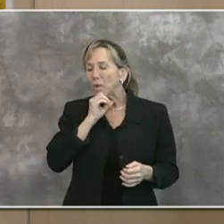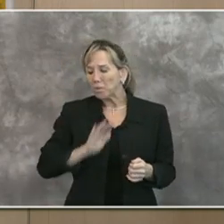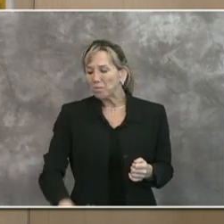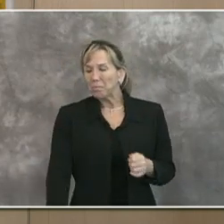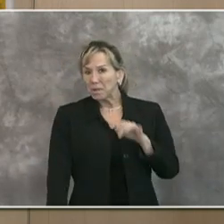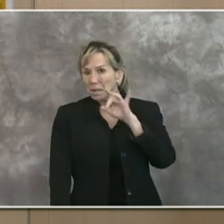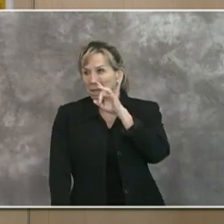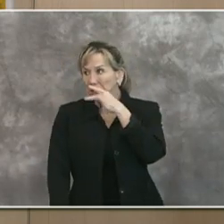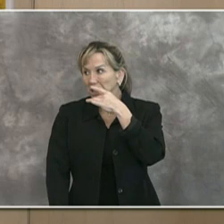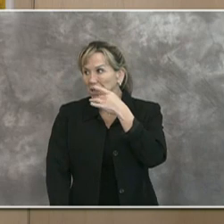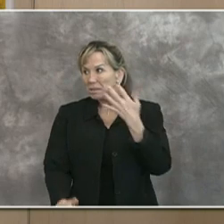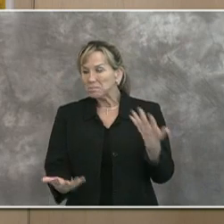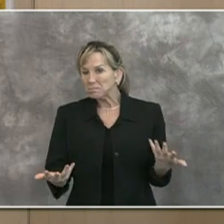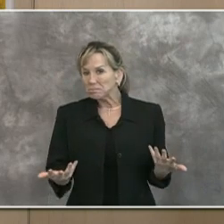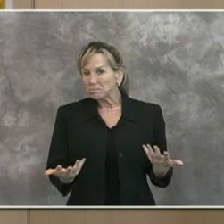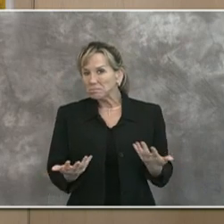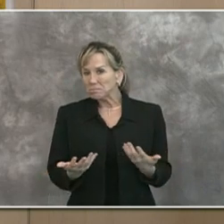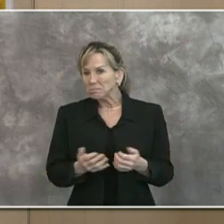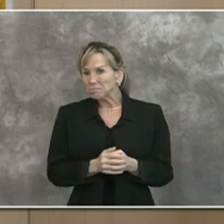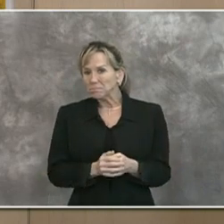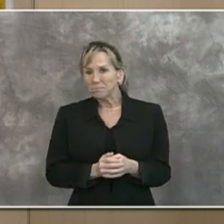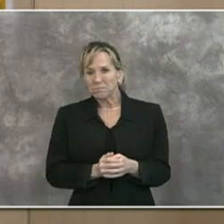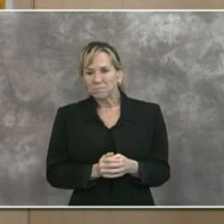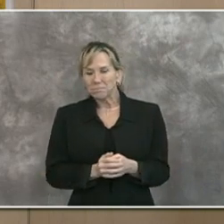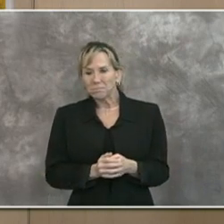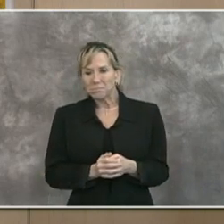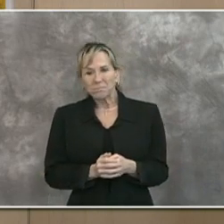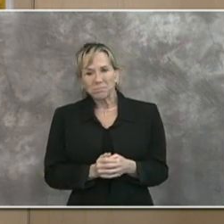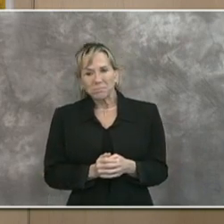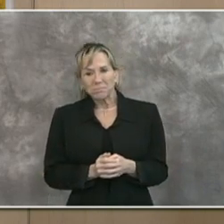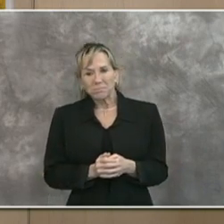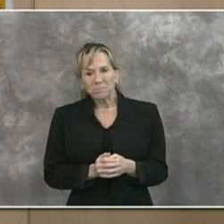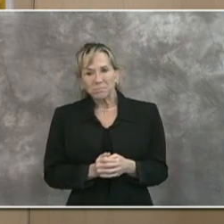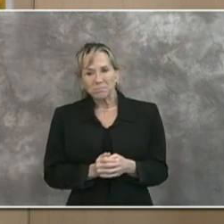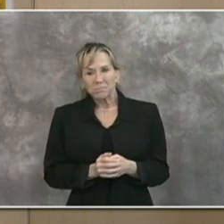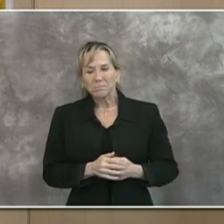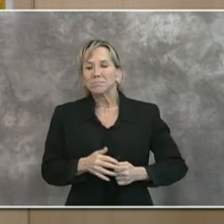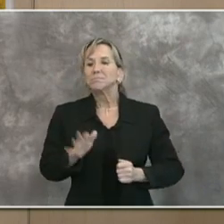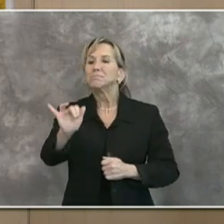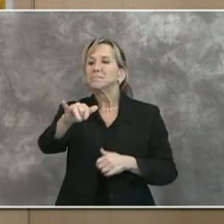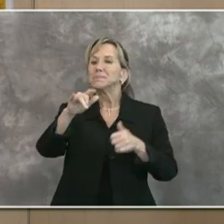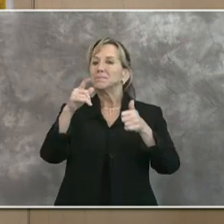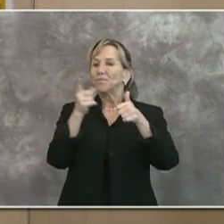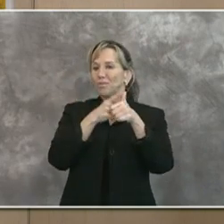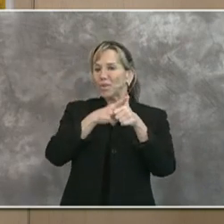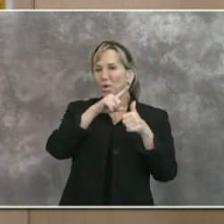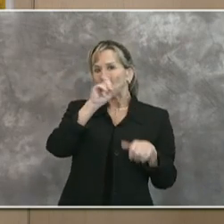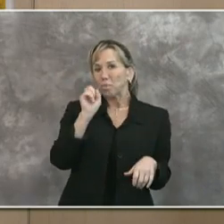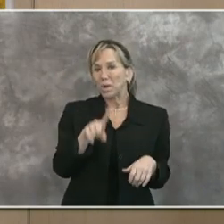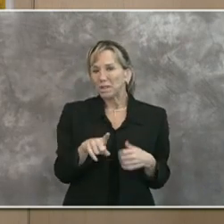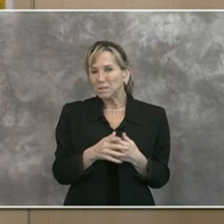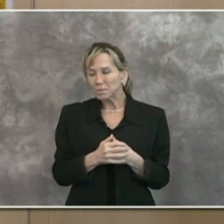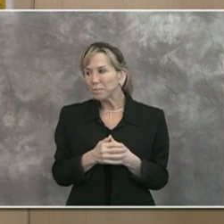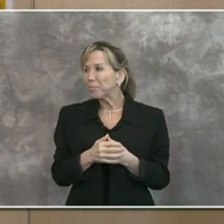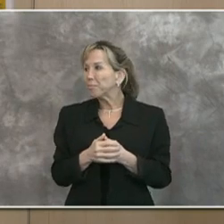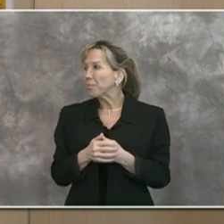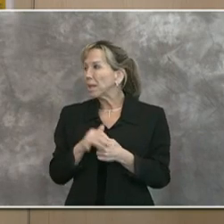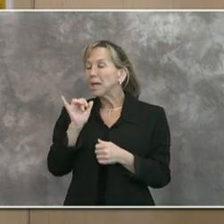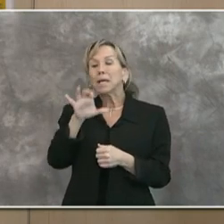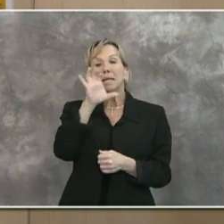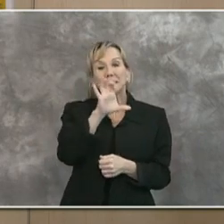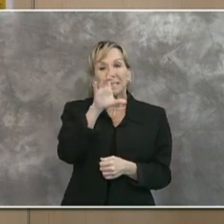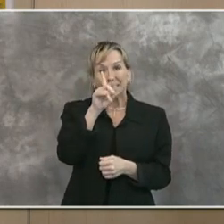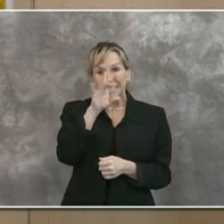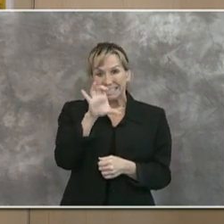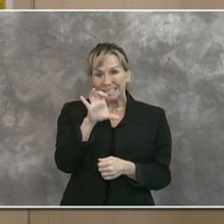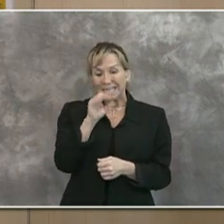be who has to wear a mask? Sure. So I'll start with the second question first. The CDC